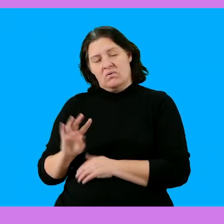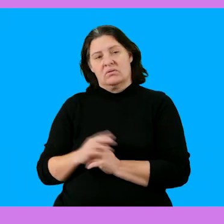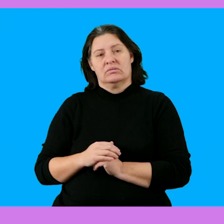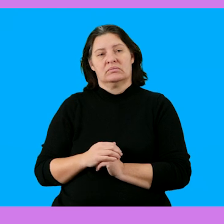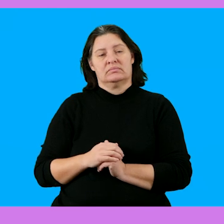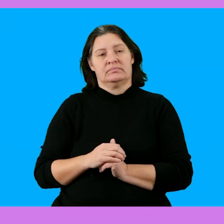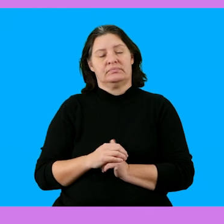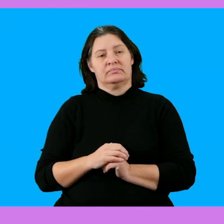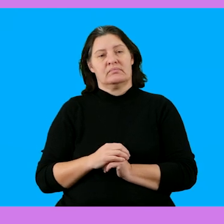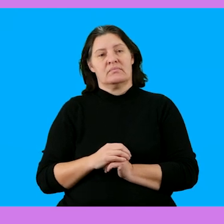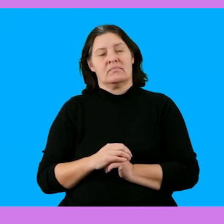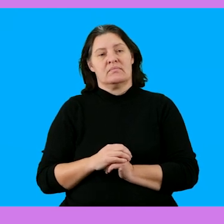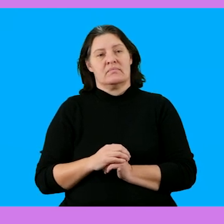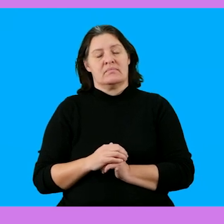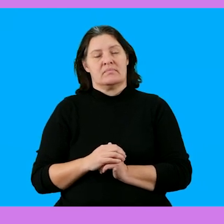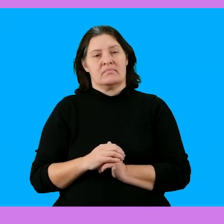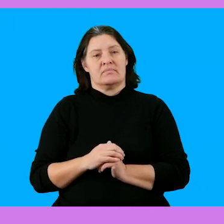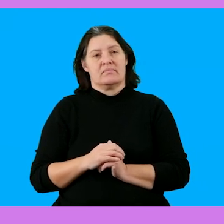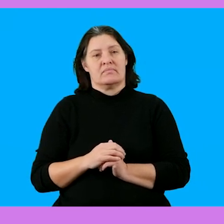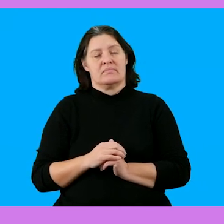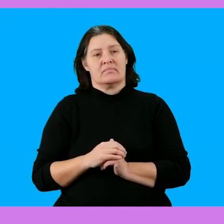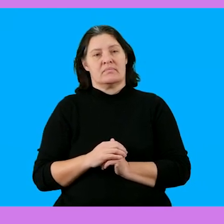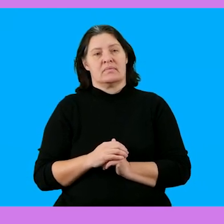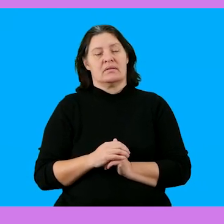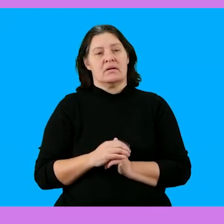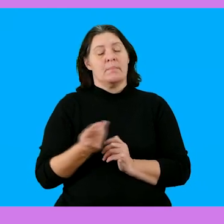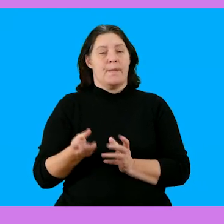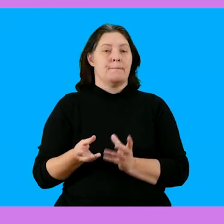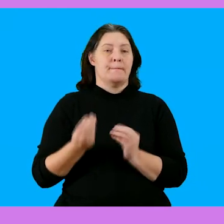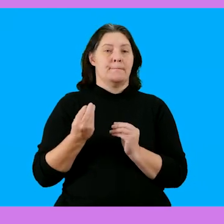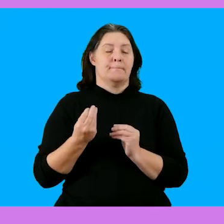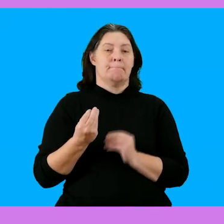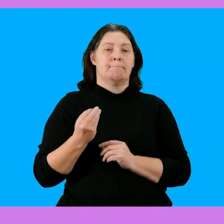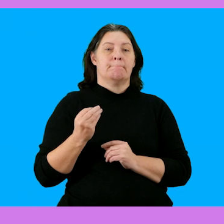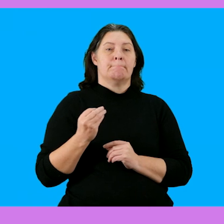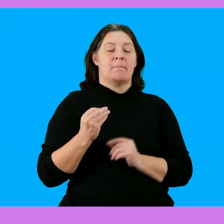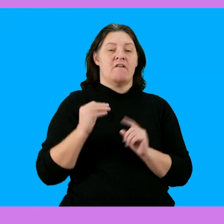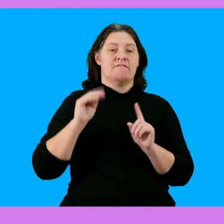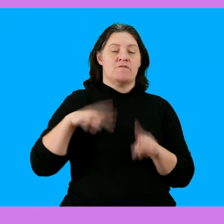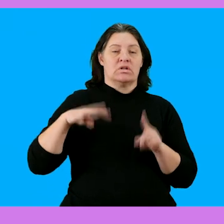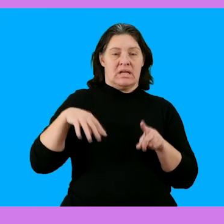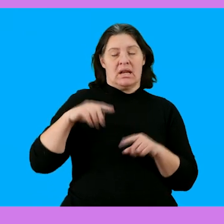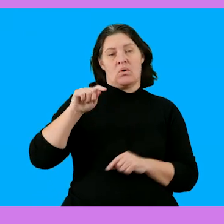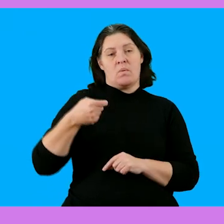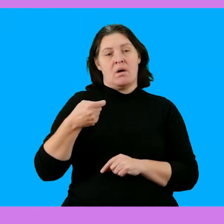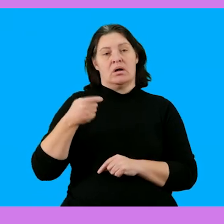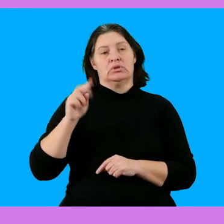4. Right, so let me say that divided by 4. That will give me